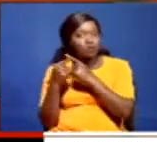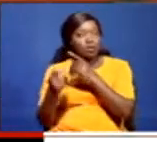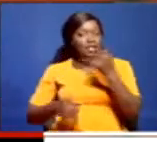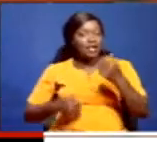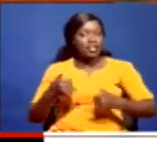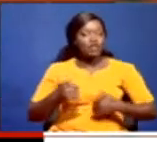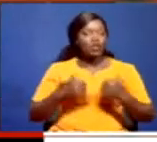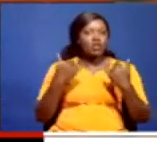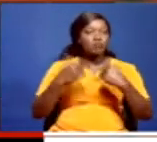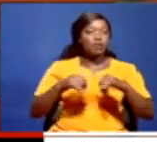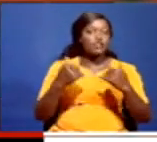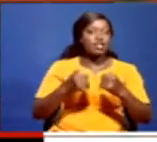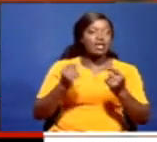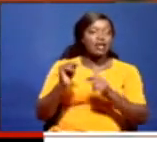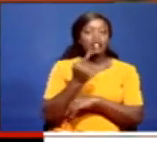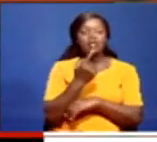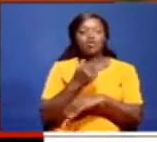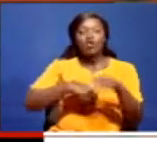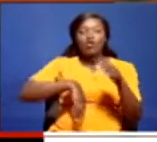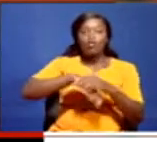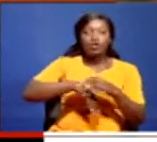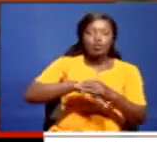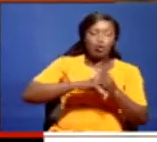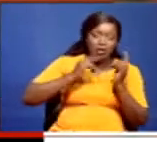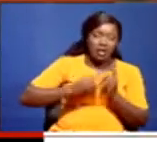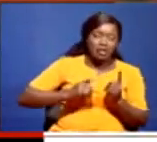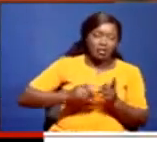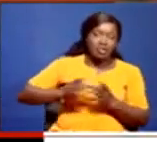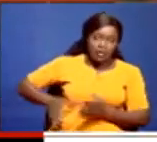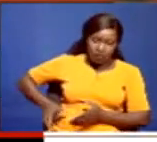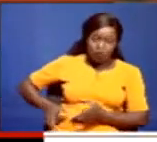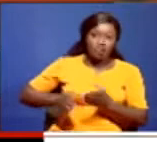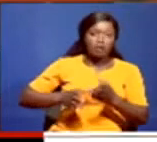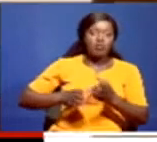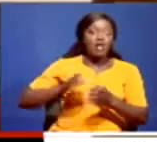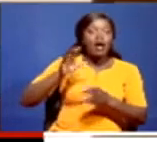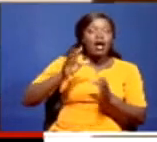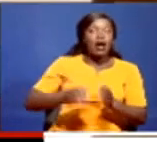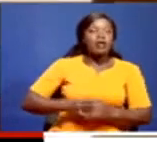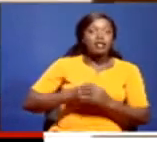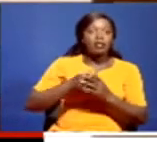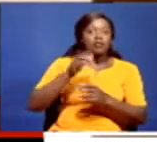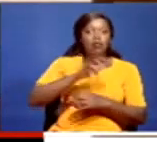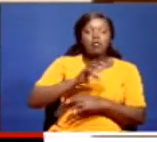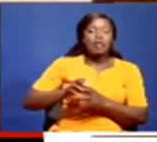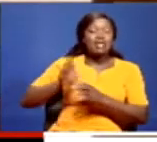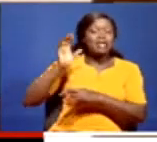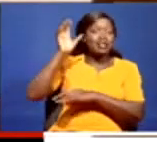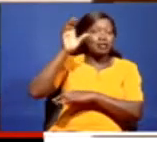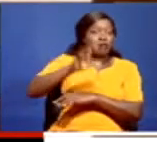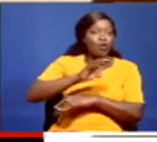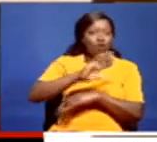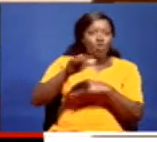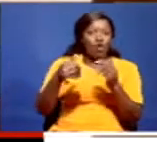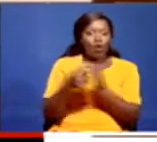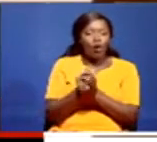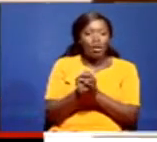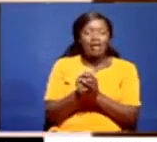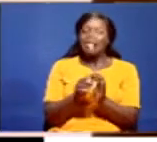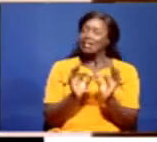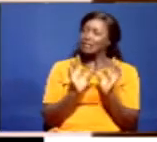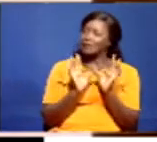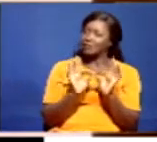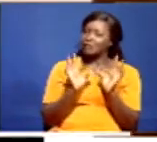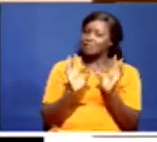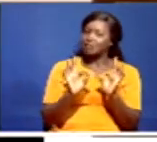events, football, athletics and rugby and basketball. They all attract a diverse set of